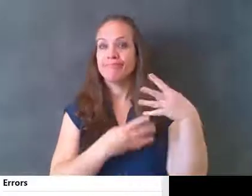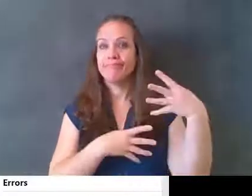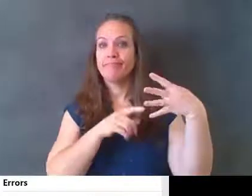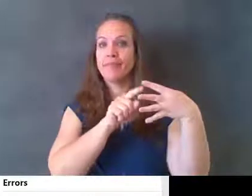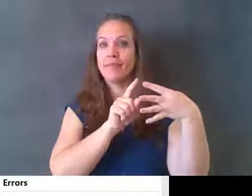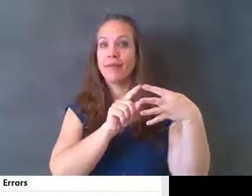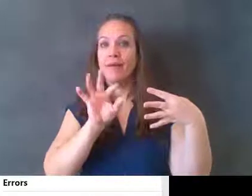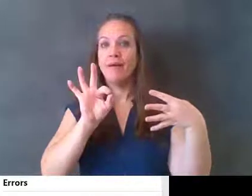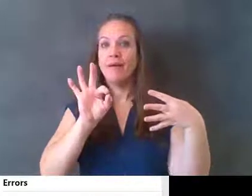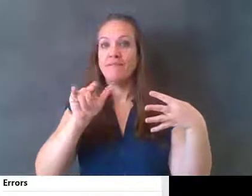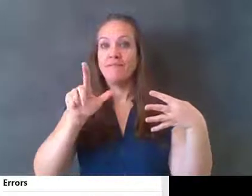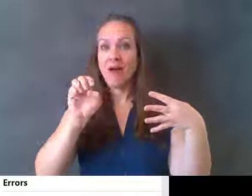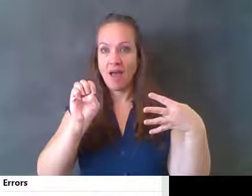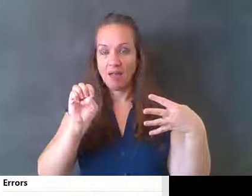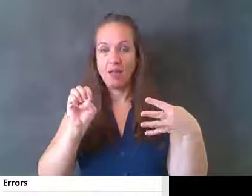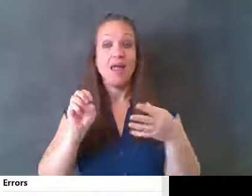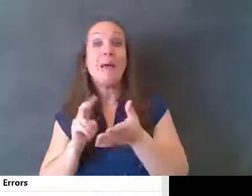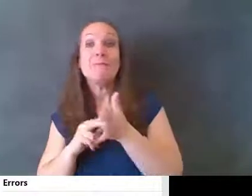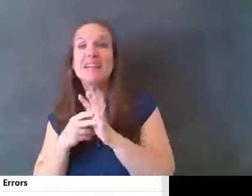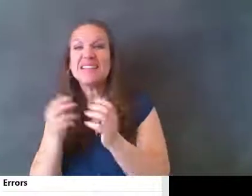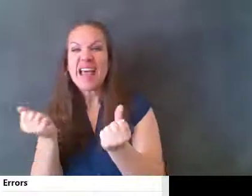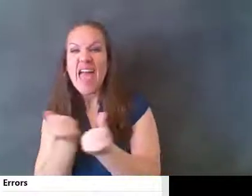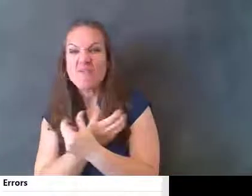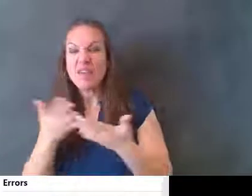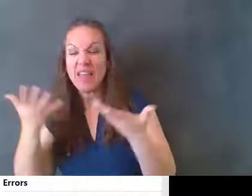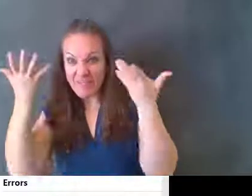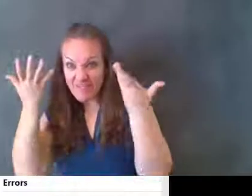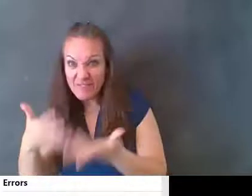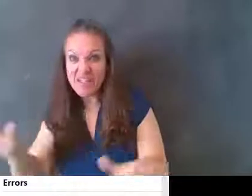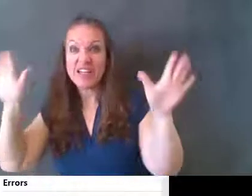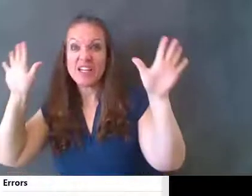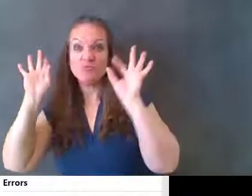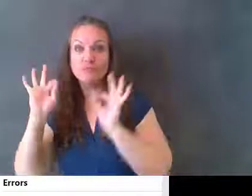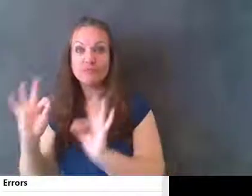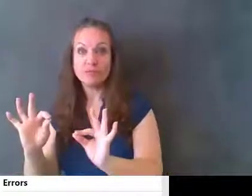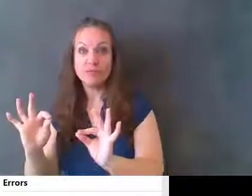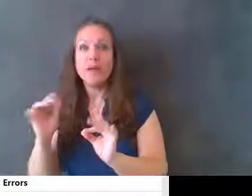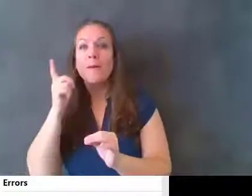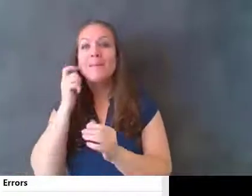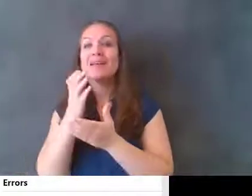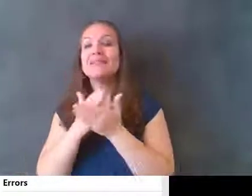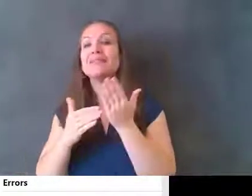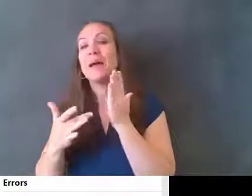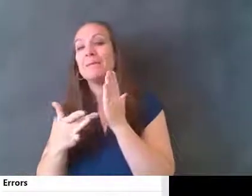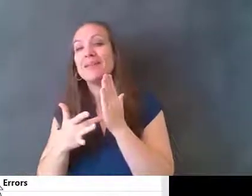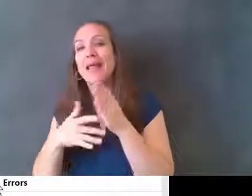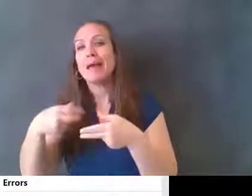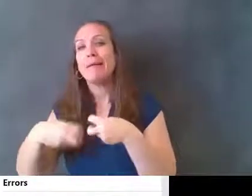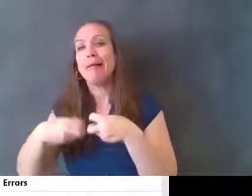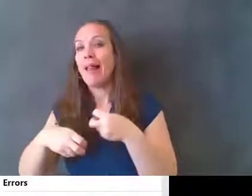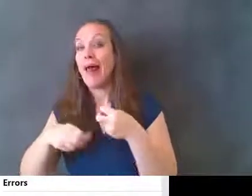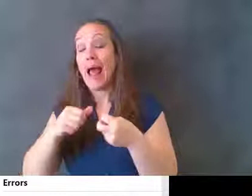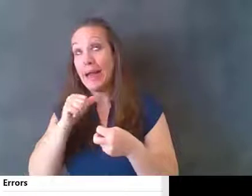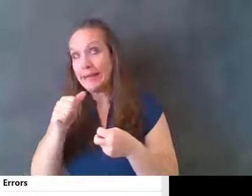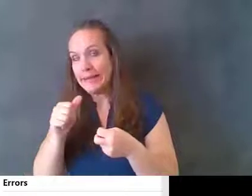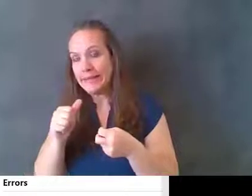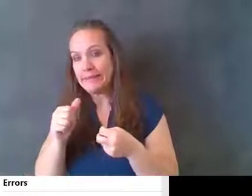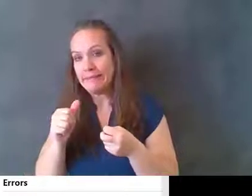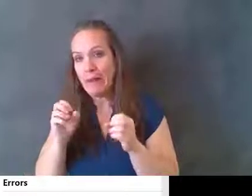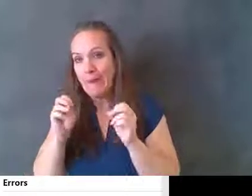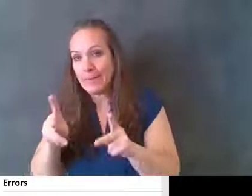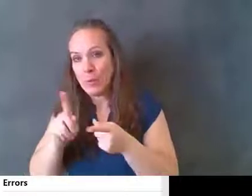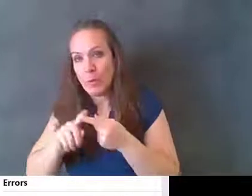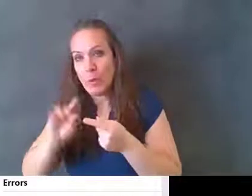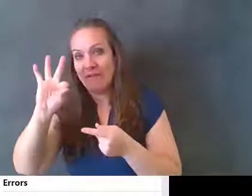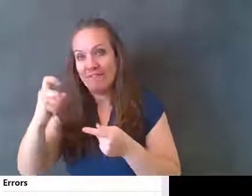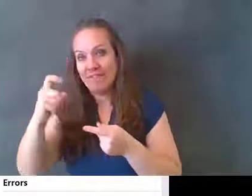is after our document's completely accessible. Because we had a little bit of tech issues, I didn't get to completely fix all of these errors. but we're